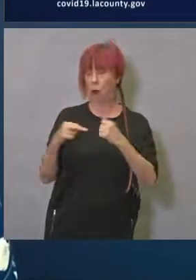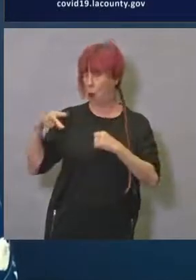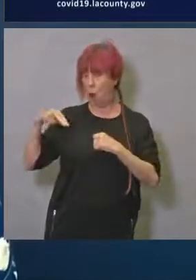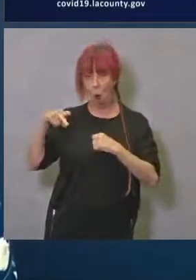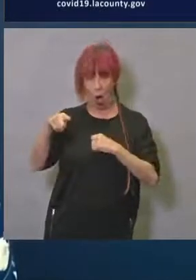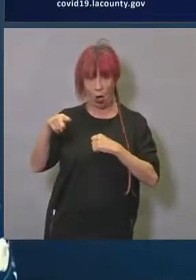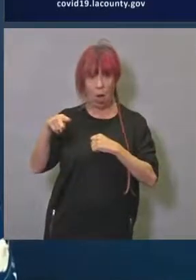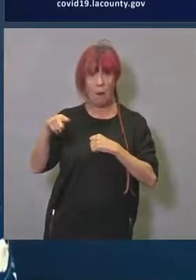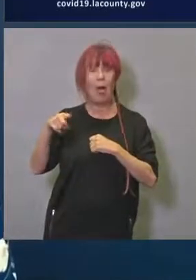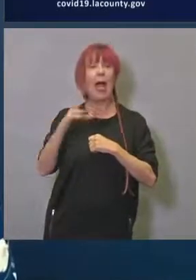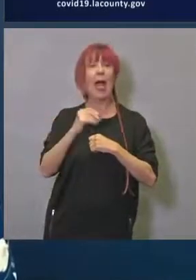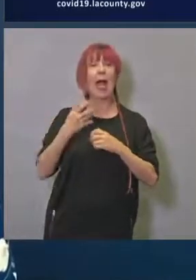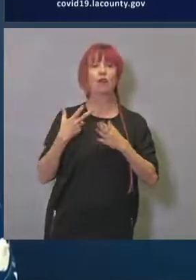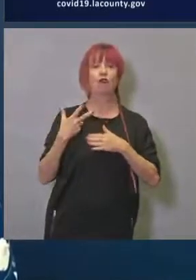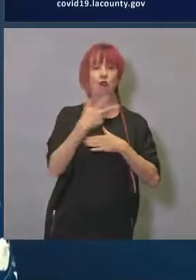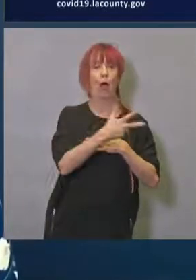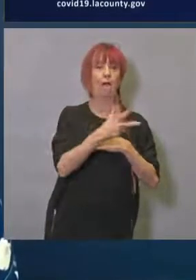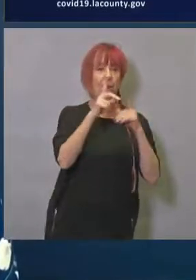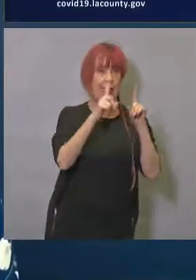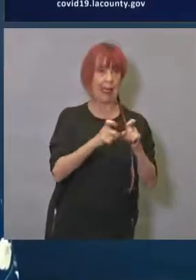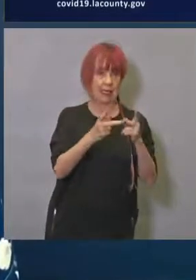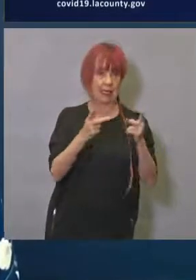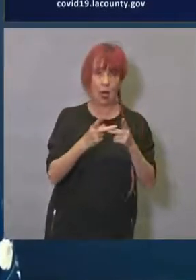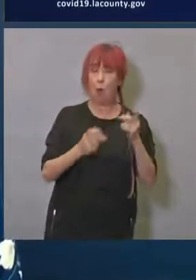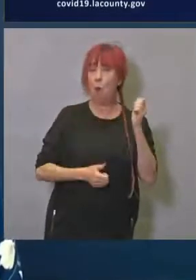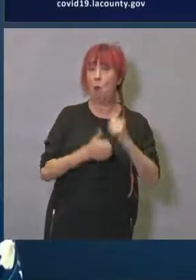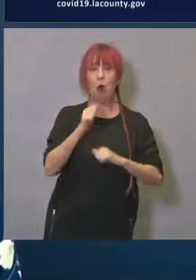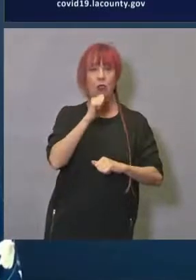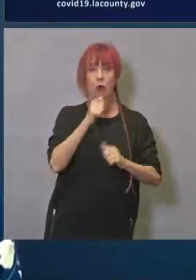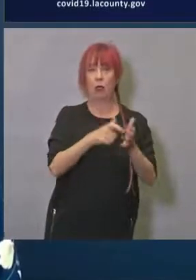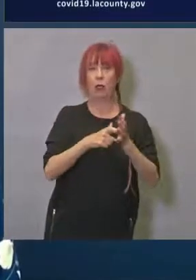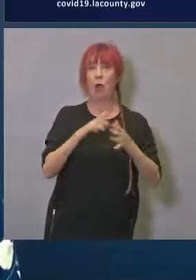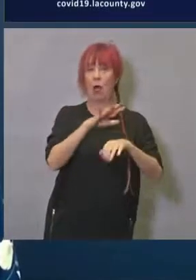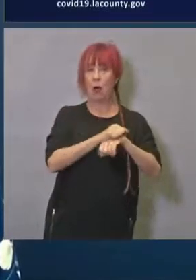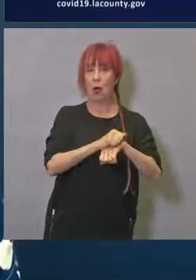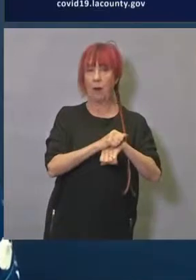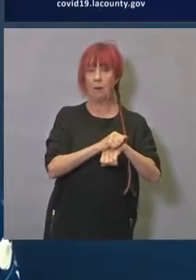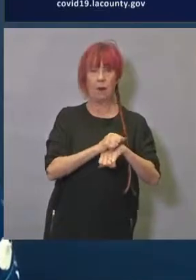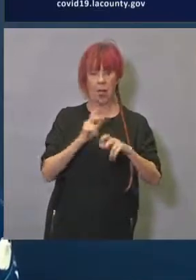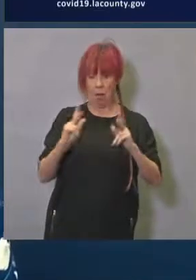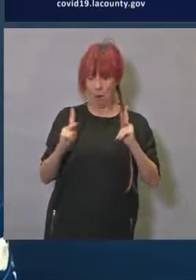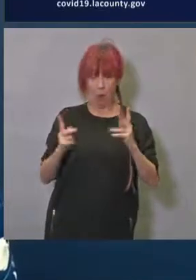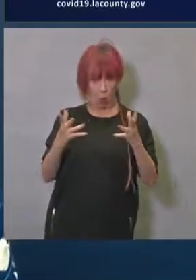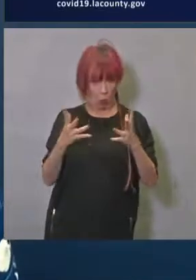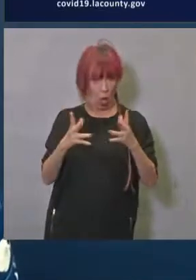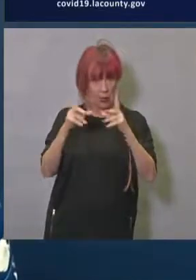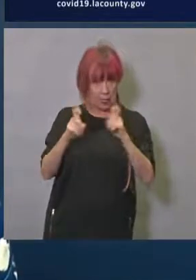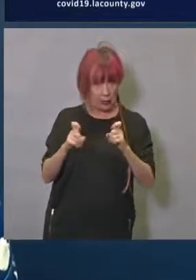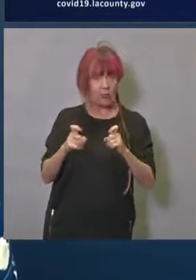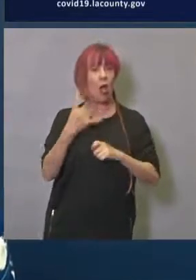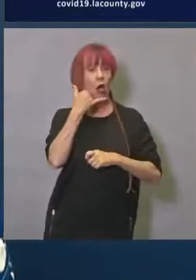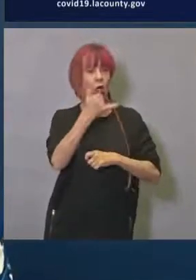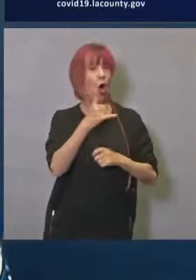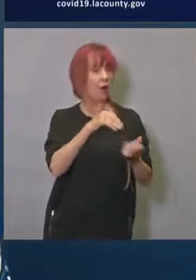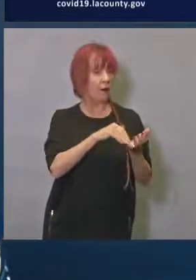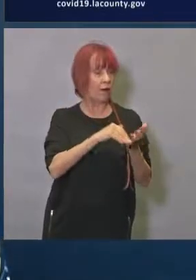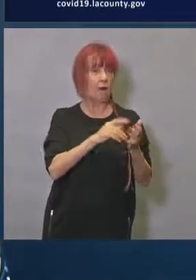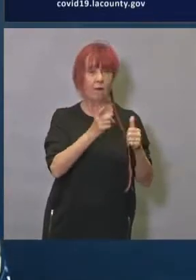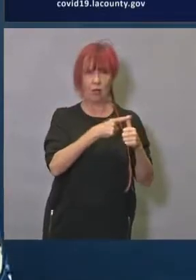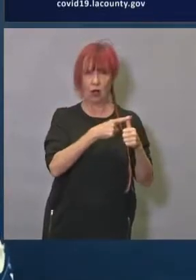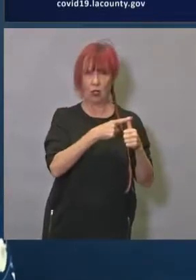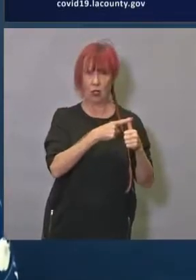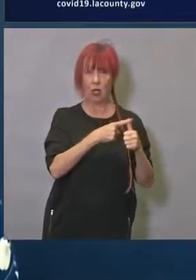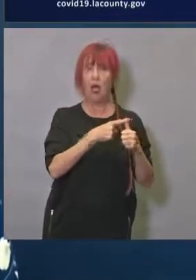testing sites, many of which that do not require an appointment. Individuals looking to get tested should call their physician first so that they can get